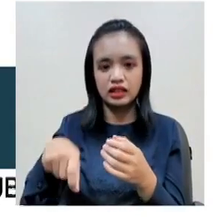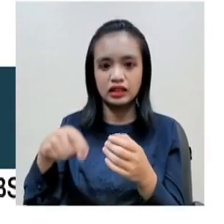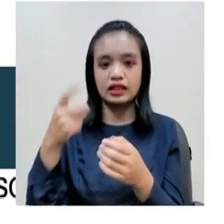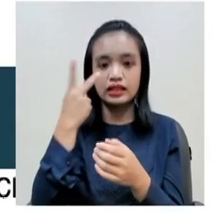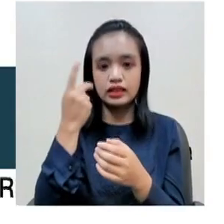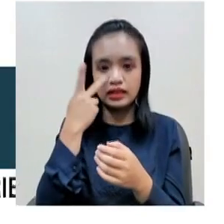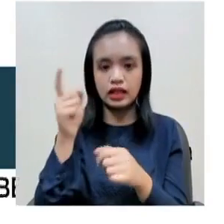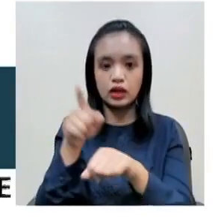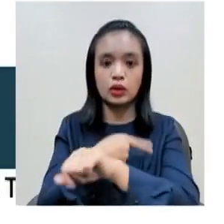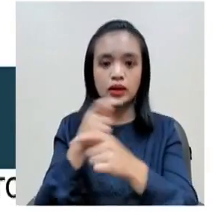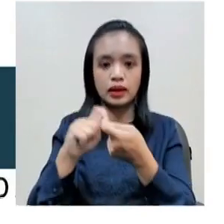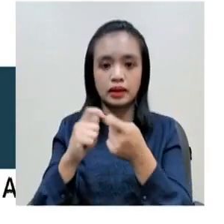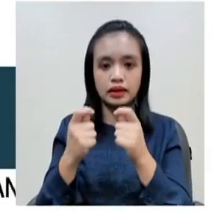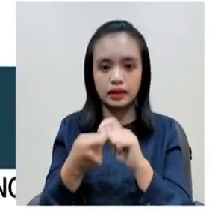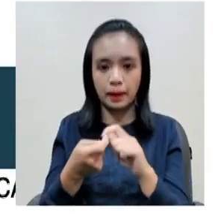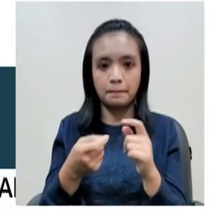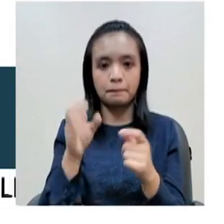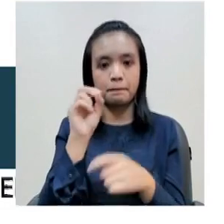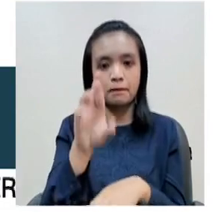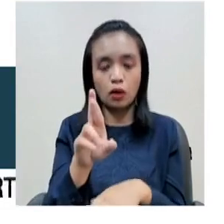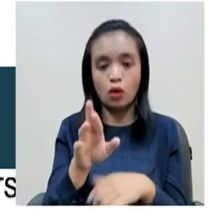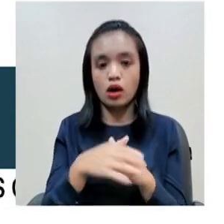term